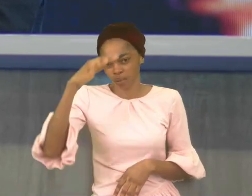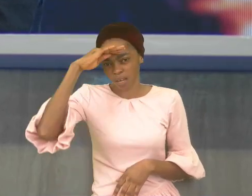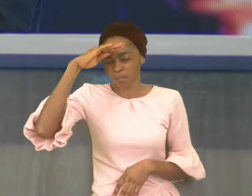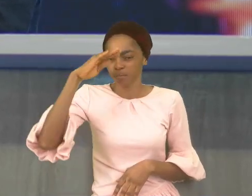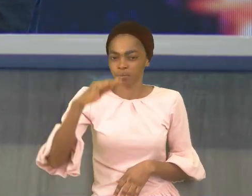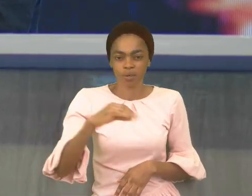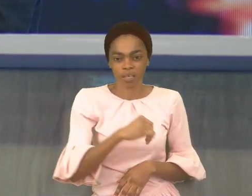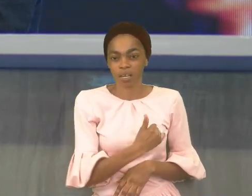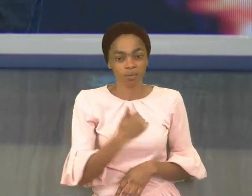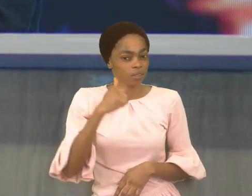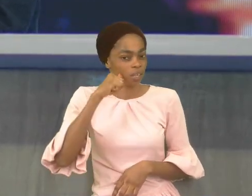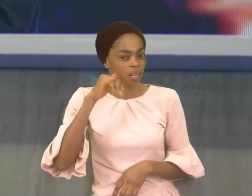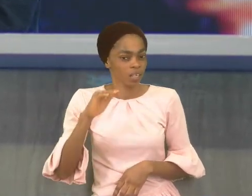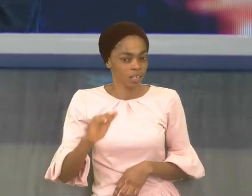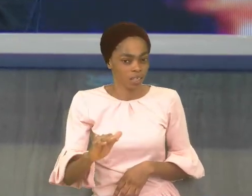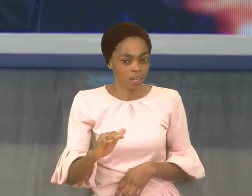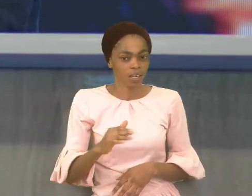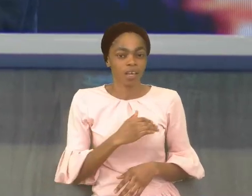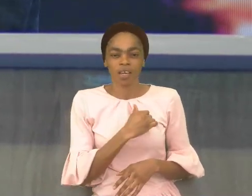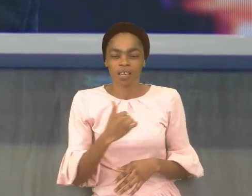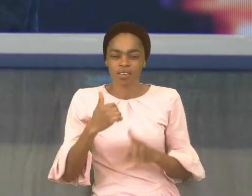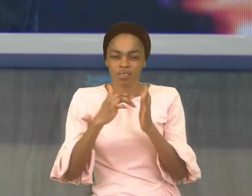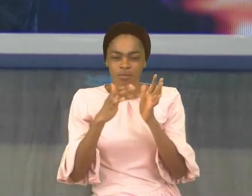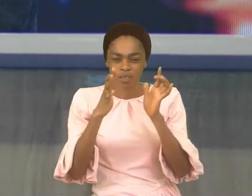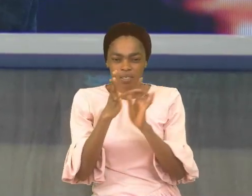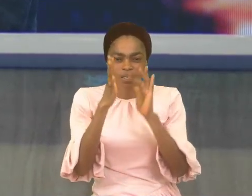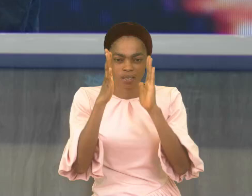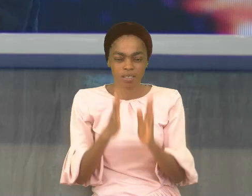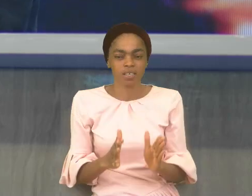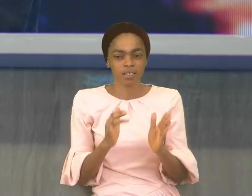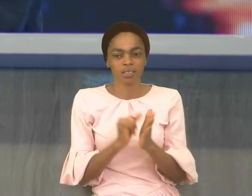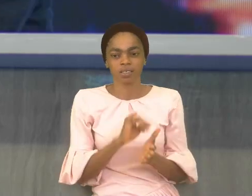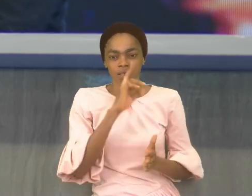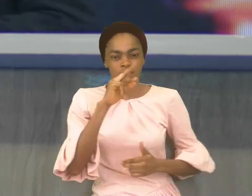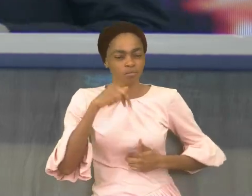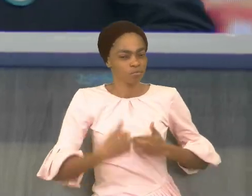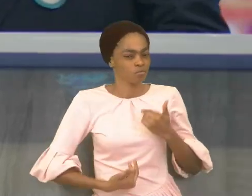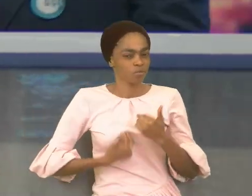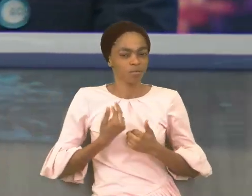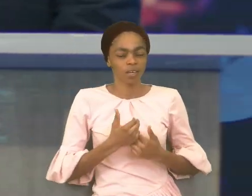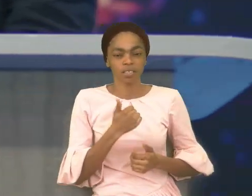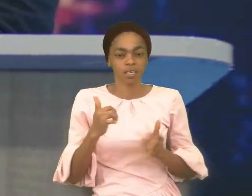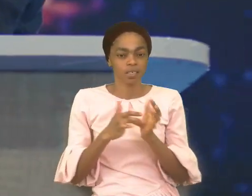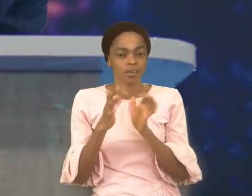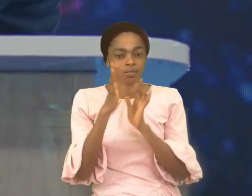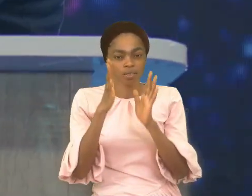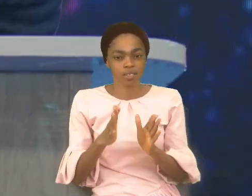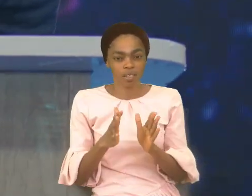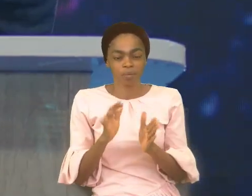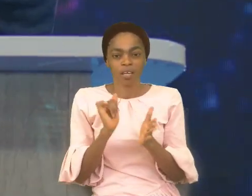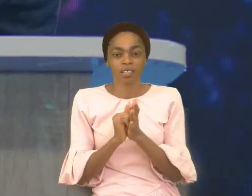is revived, a Christian whose life is transformed, a Christian who